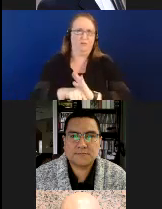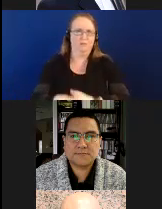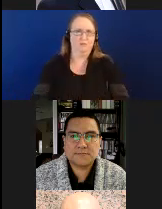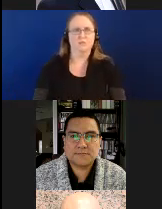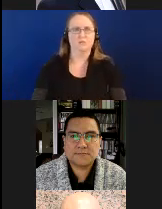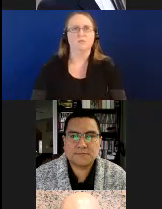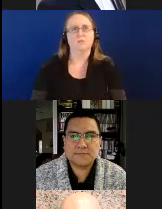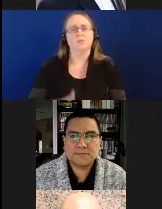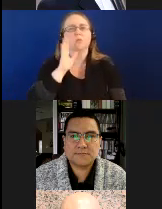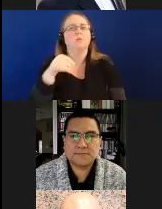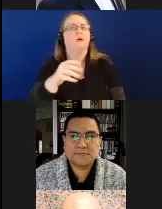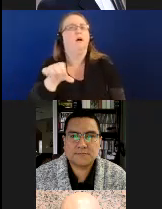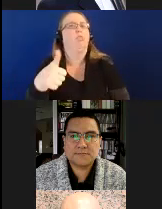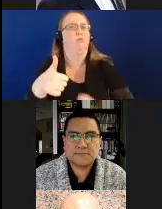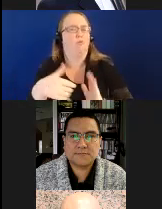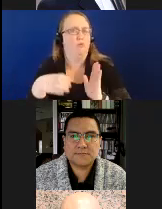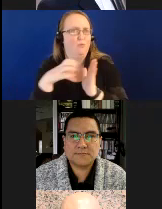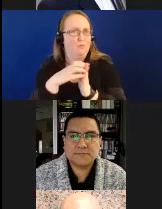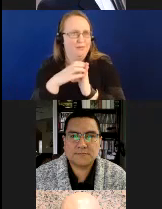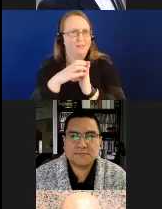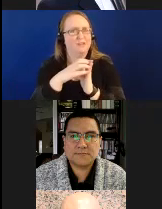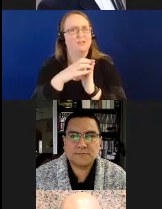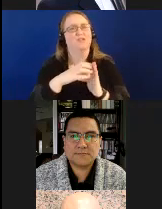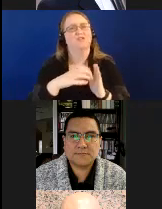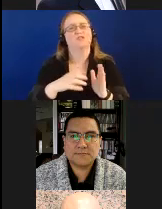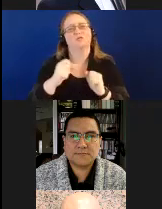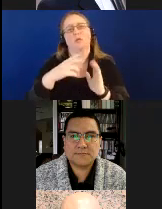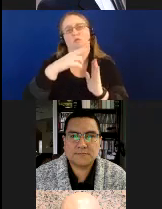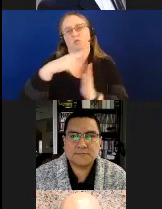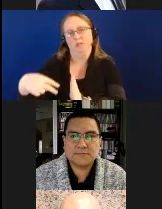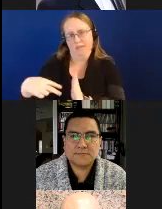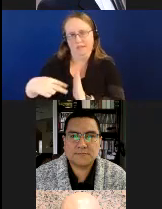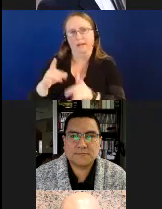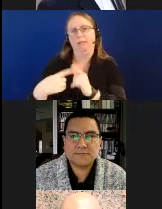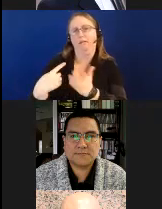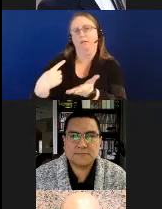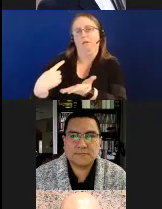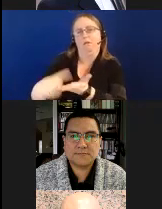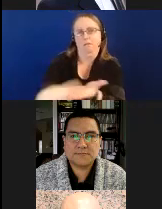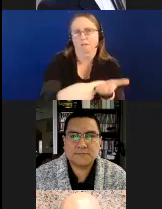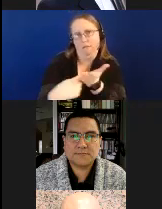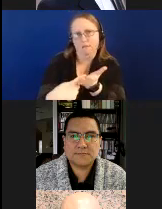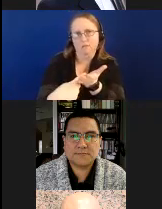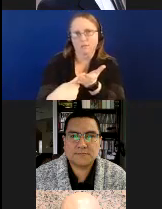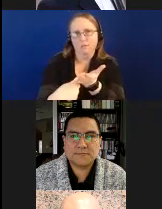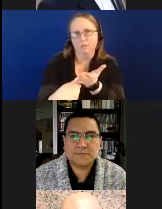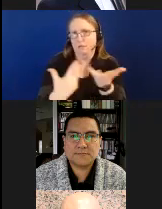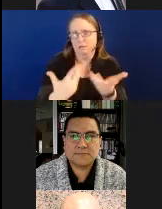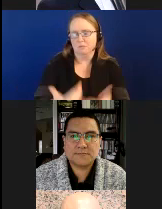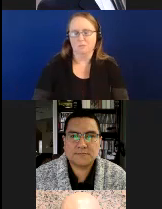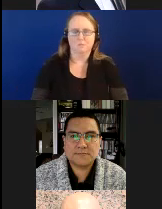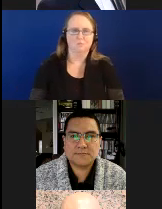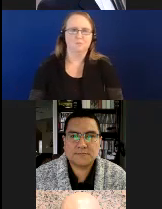I actually am going to give you another passage to have you all read, and then we'll talk a little bit about implications of this.